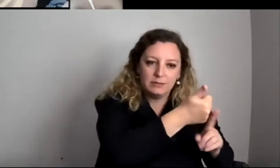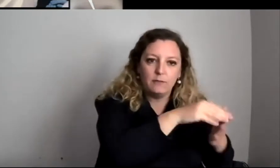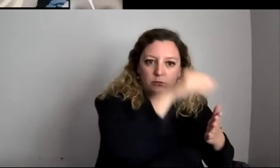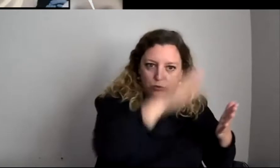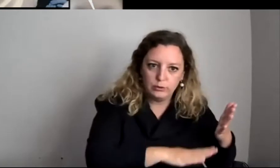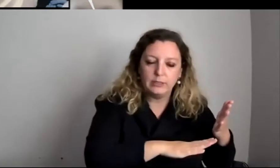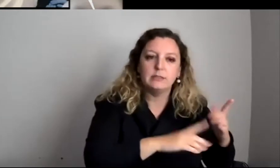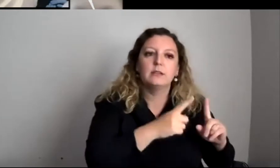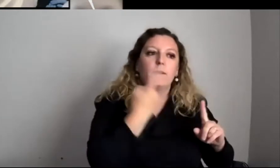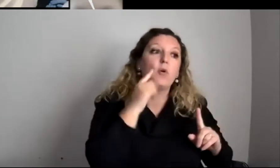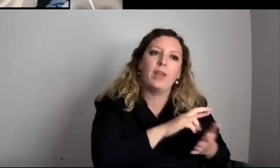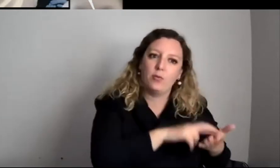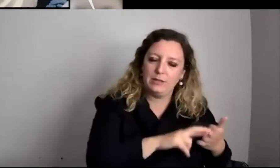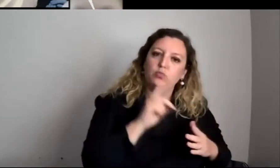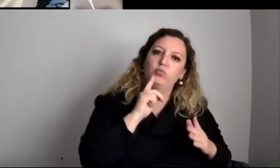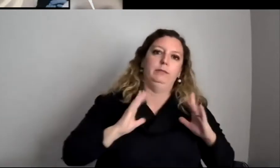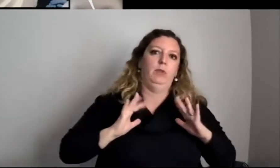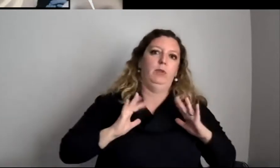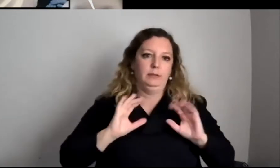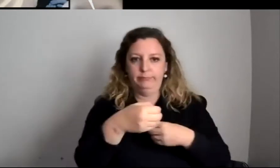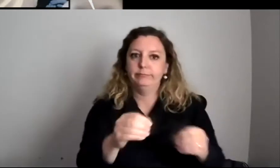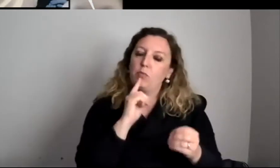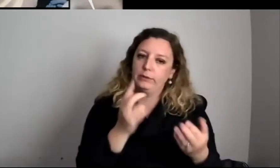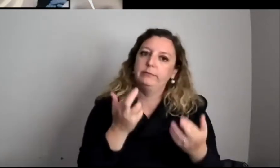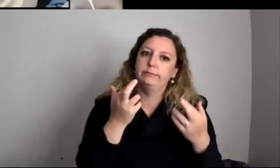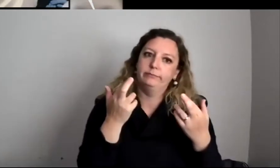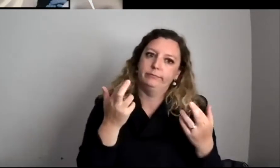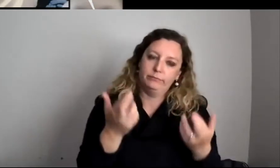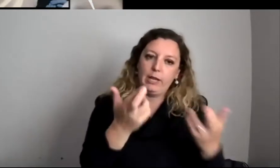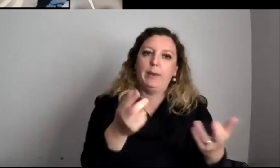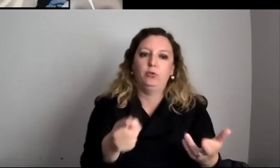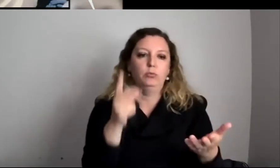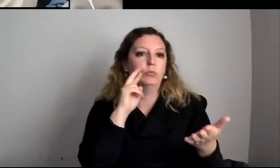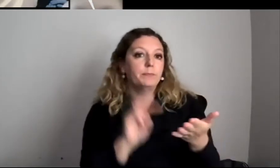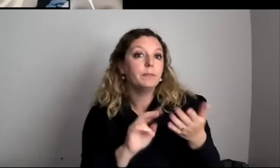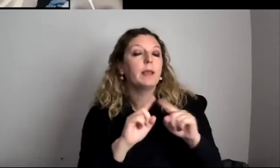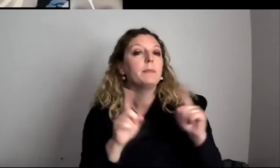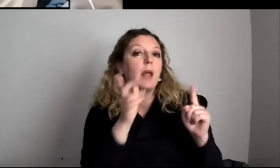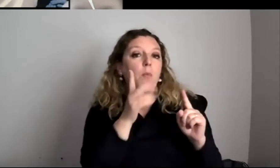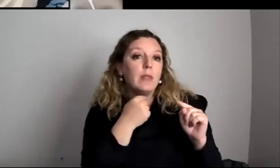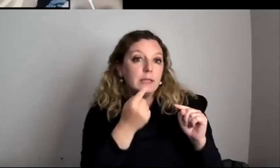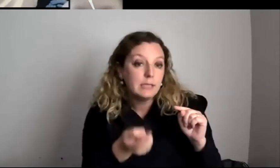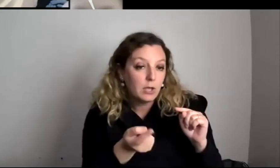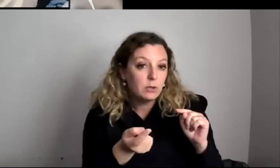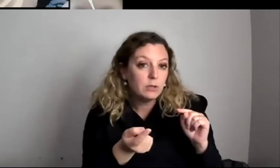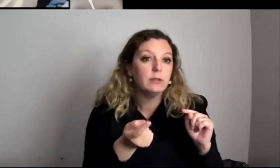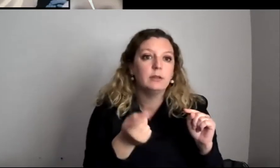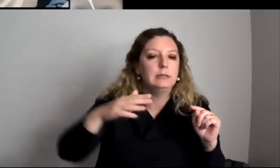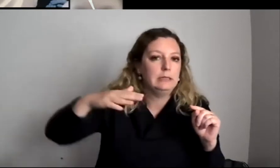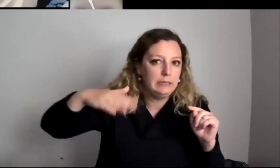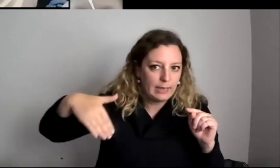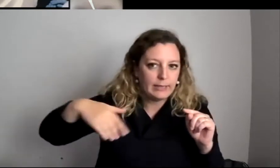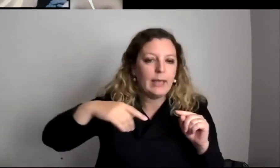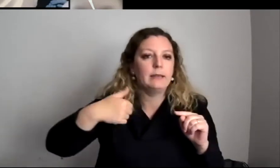their research. So it's a really awesome organization. I highly recommend you looking it up. But so I'm going to tell you, I haven't been able to do it because he